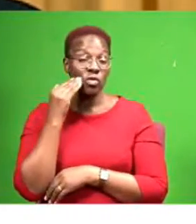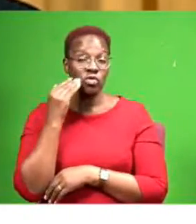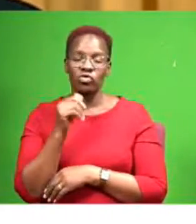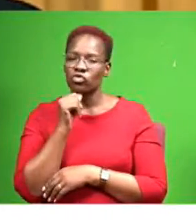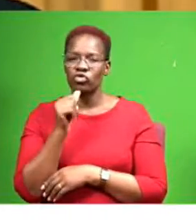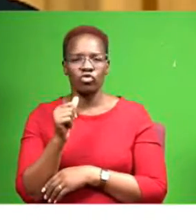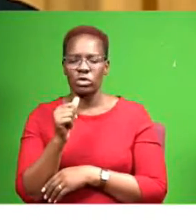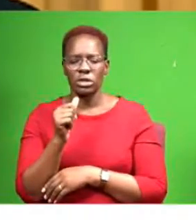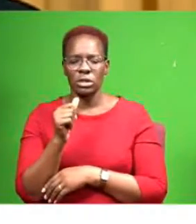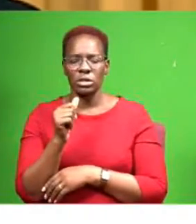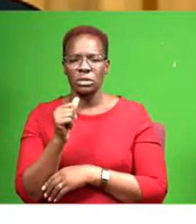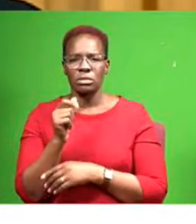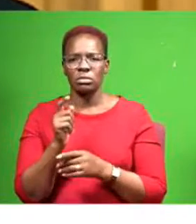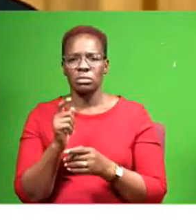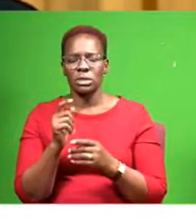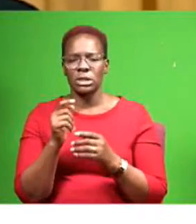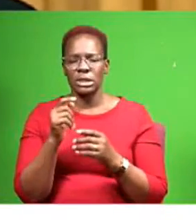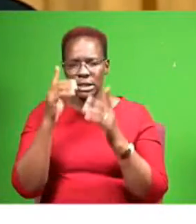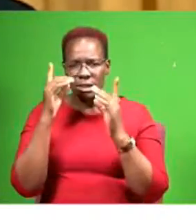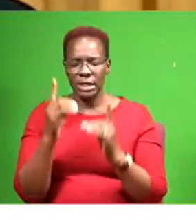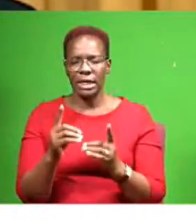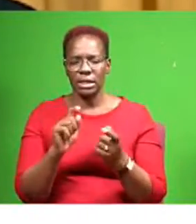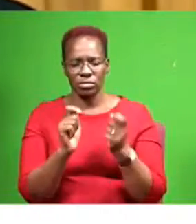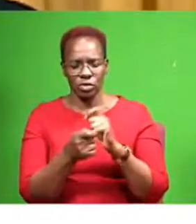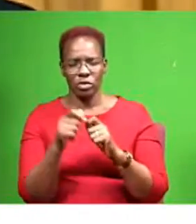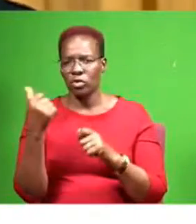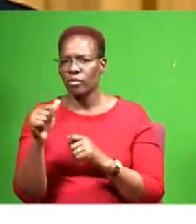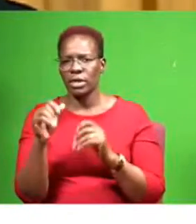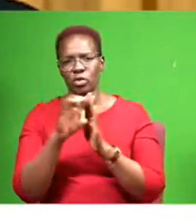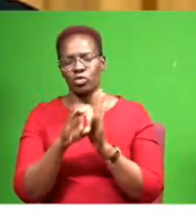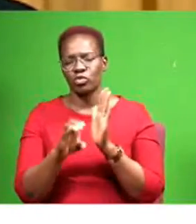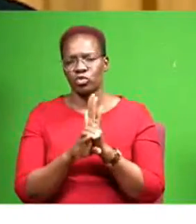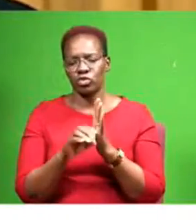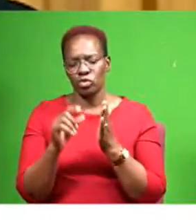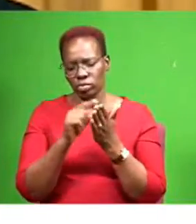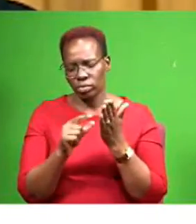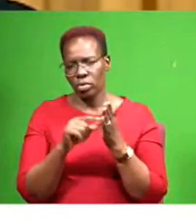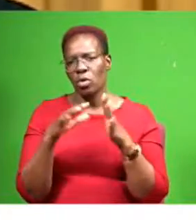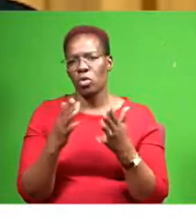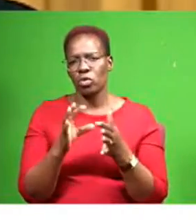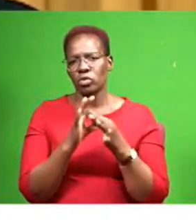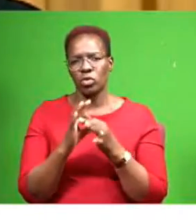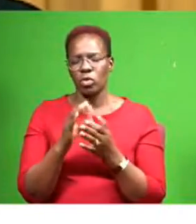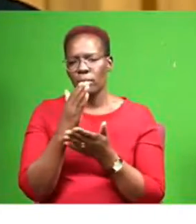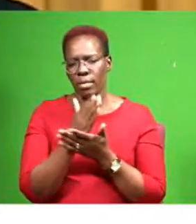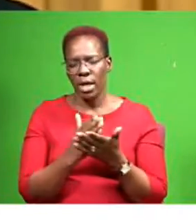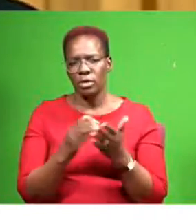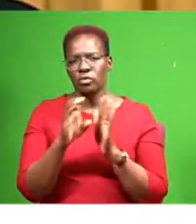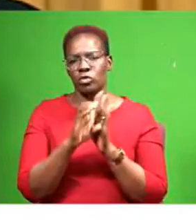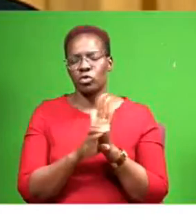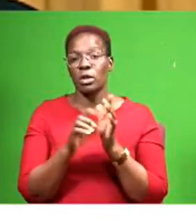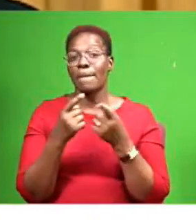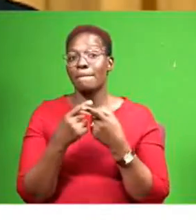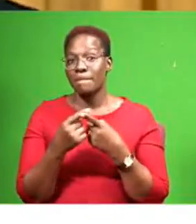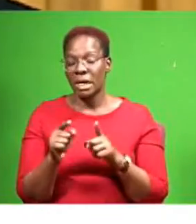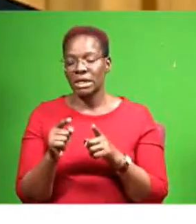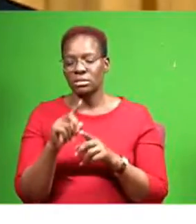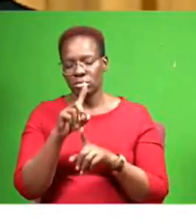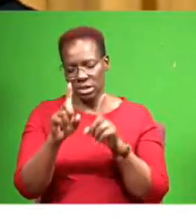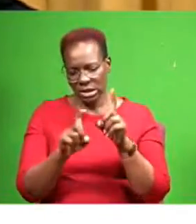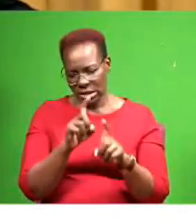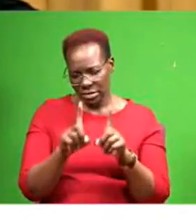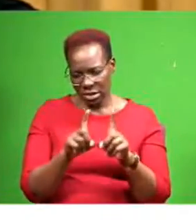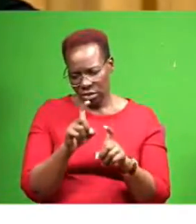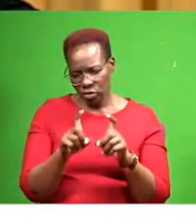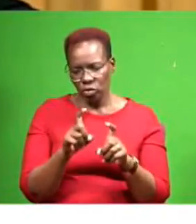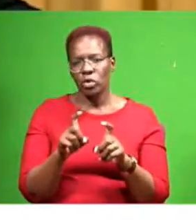to determine the unamendability of any particular constitutional clause or core parts of the Constitution, but a substantive examination of